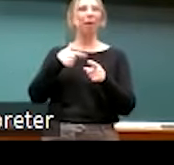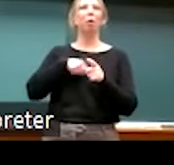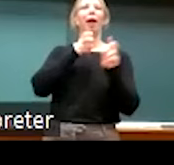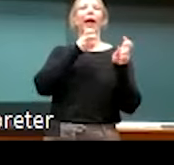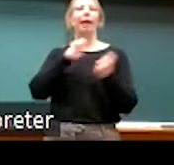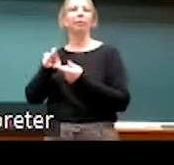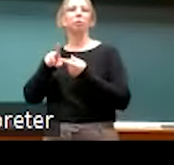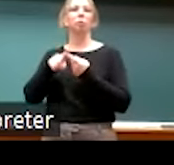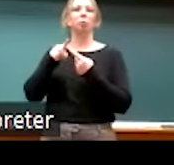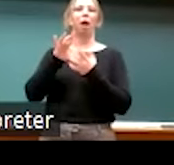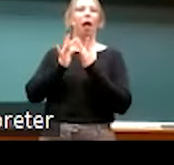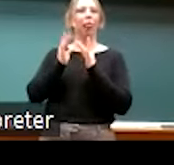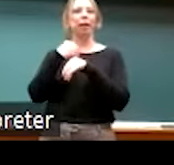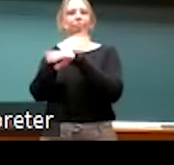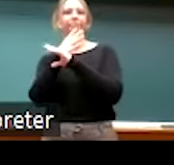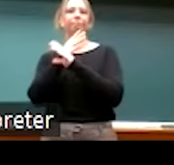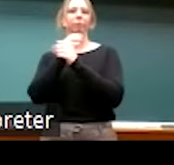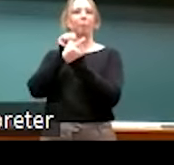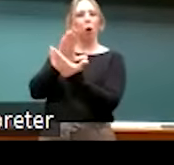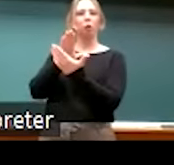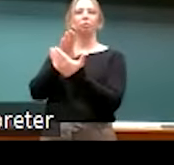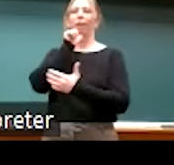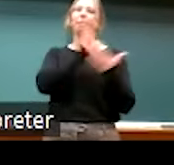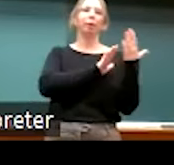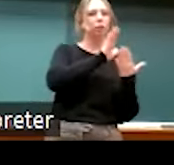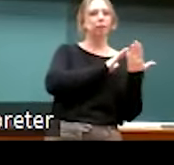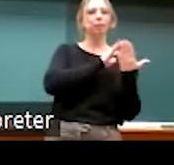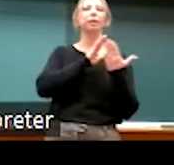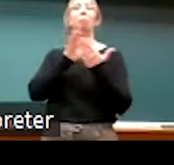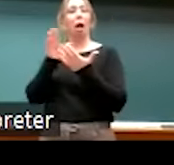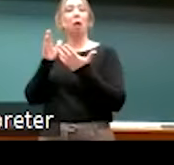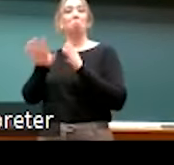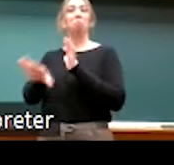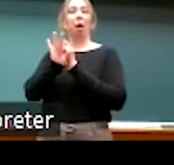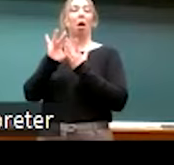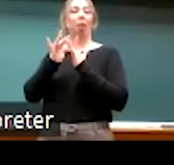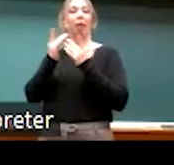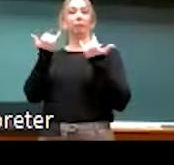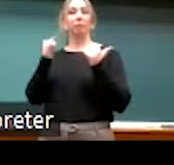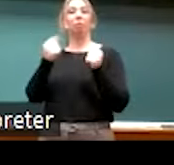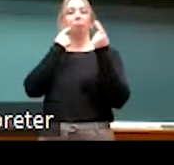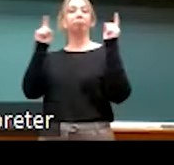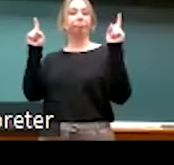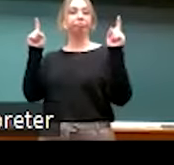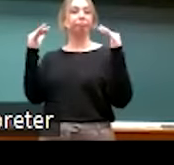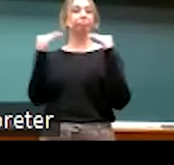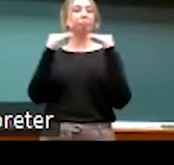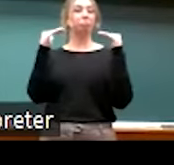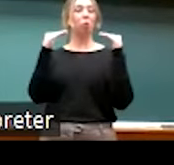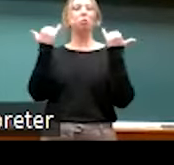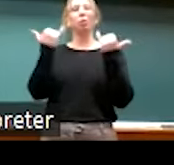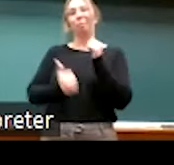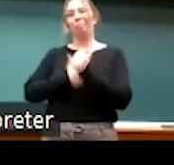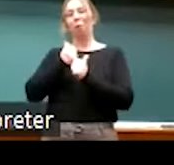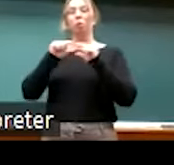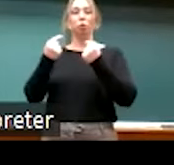format, and we tested that, of course. So online in person works equally well. And so we now run most of our groups online. And so this